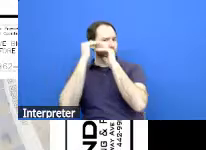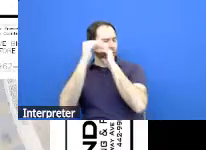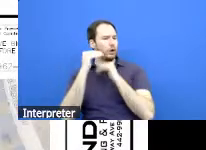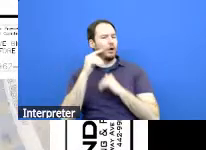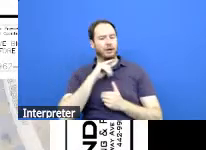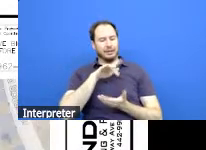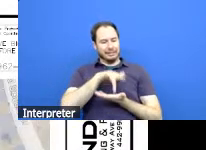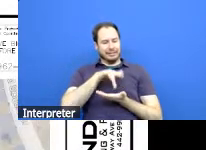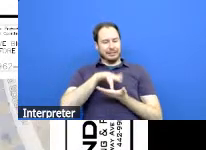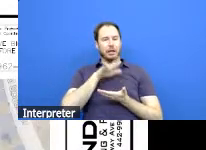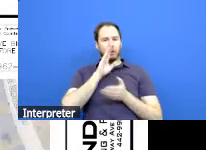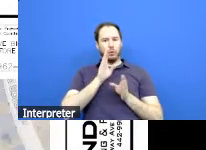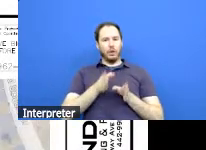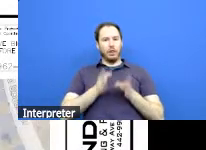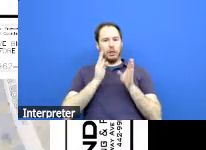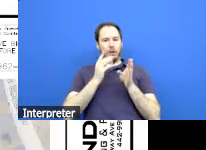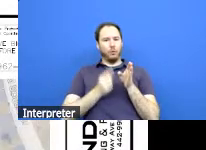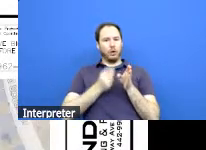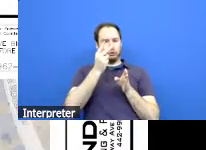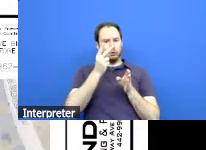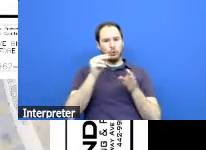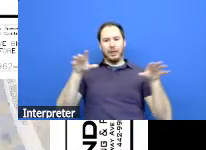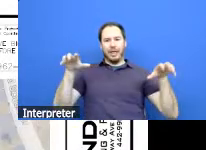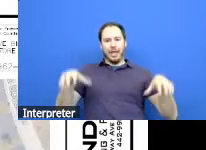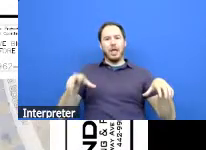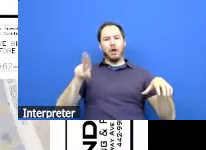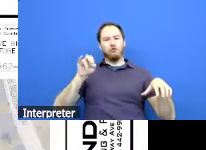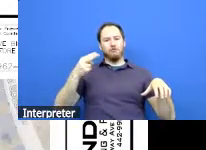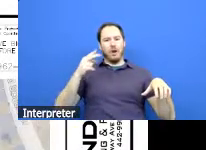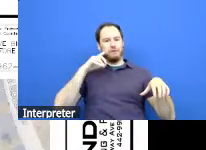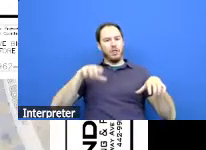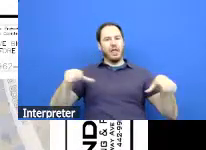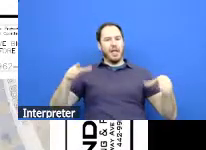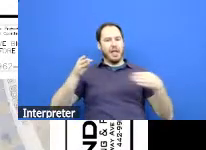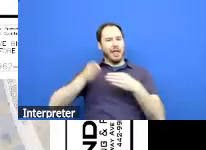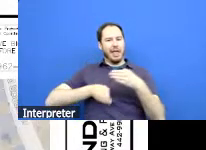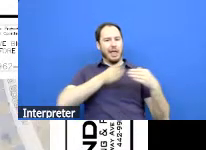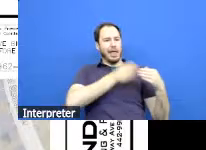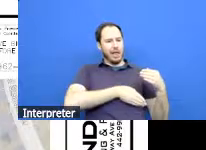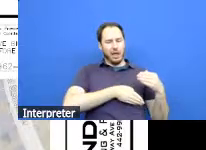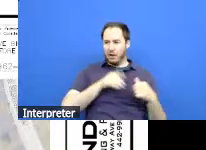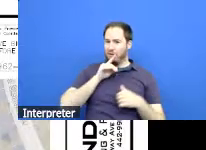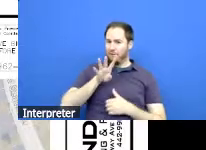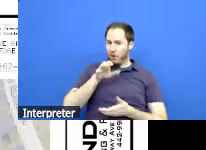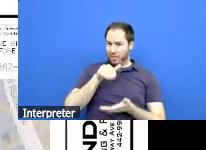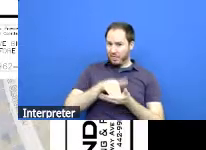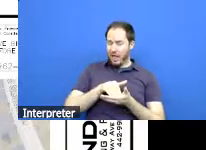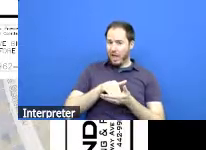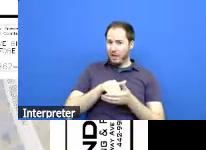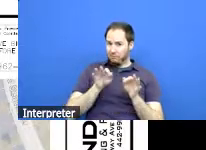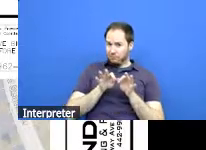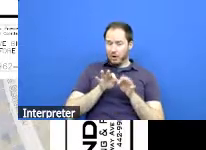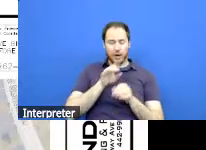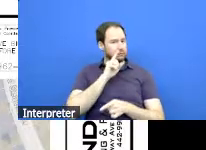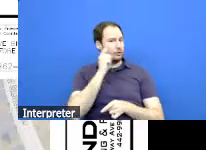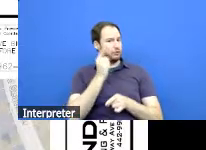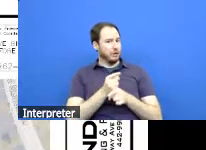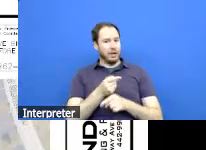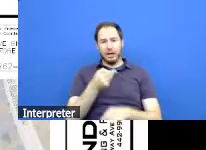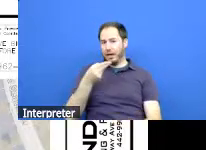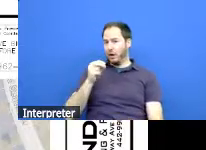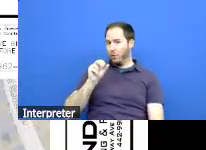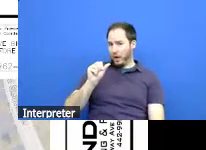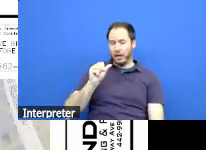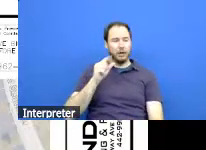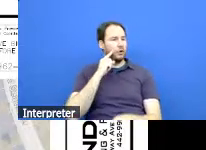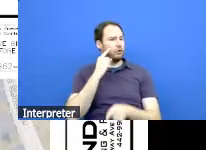center ones be the 2-story and the end caps would be ranches. Okay, gotcha. 400,000 price point, Correct. HOA?